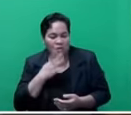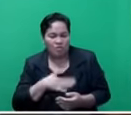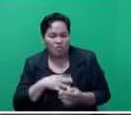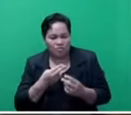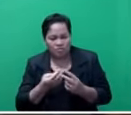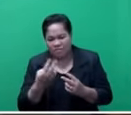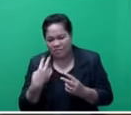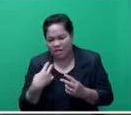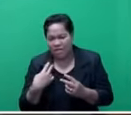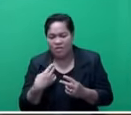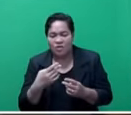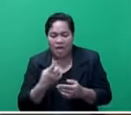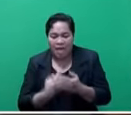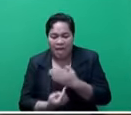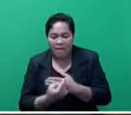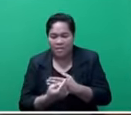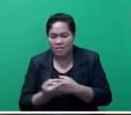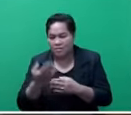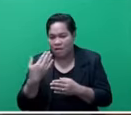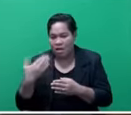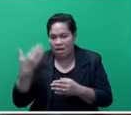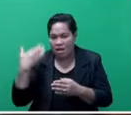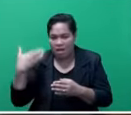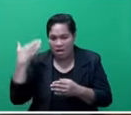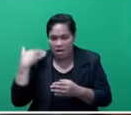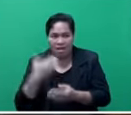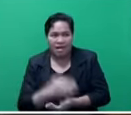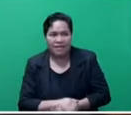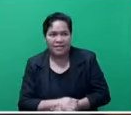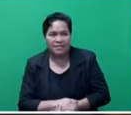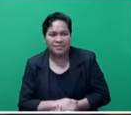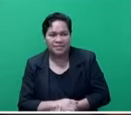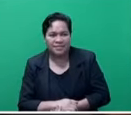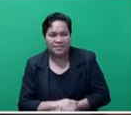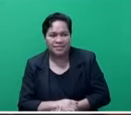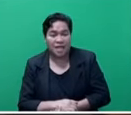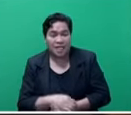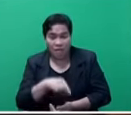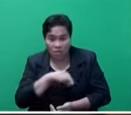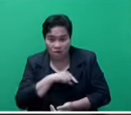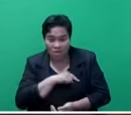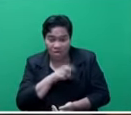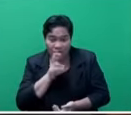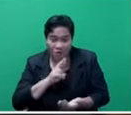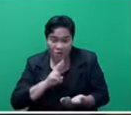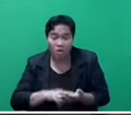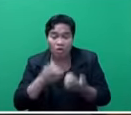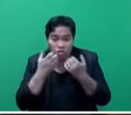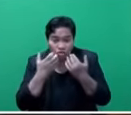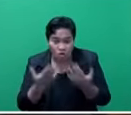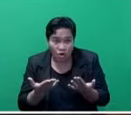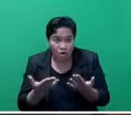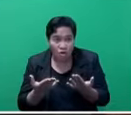things that have happened in my ministries in the past. I think that the quality of the report shows that even when we